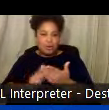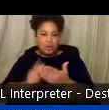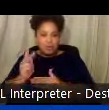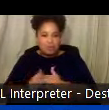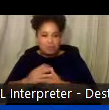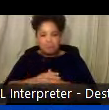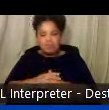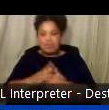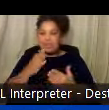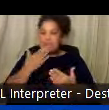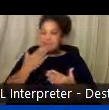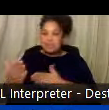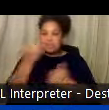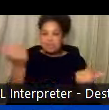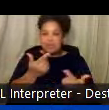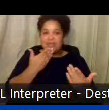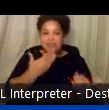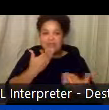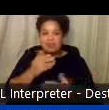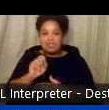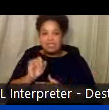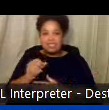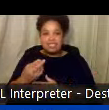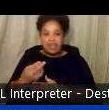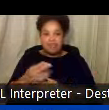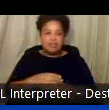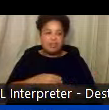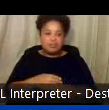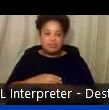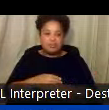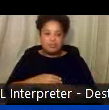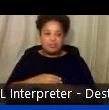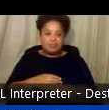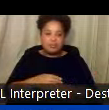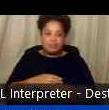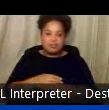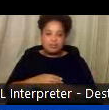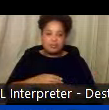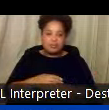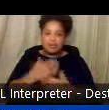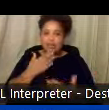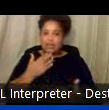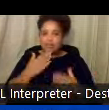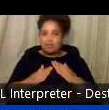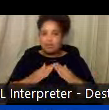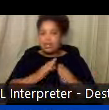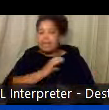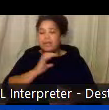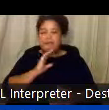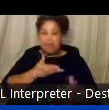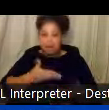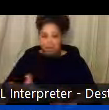Thank you, Sarah. And thank you, the committee, for having me. I'm going to provide